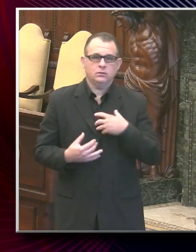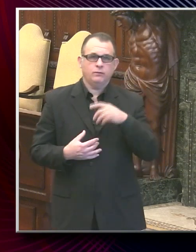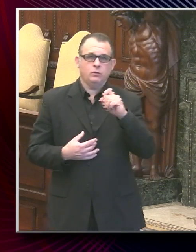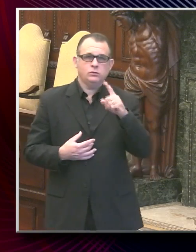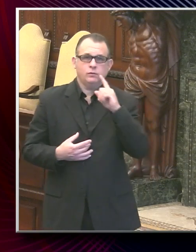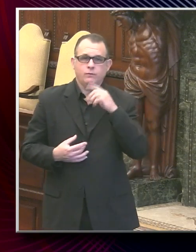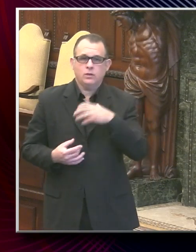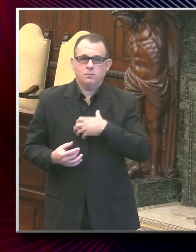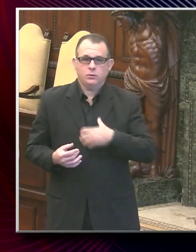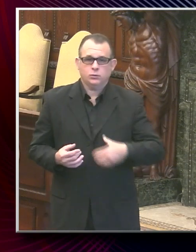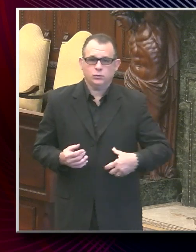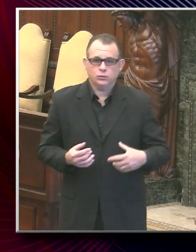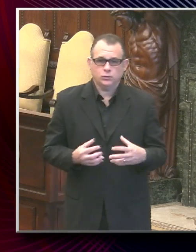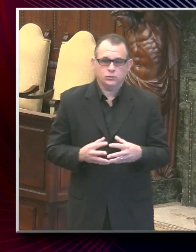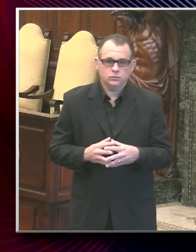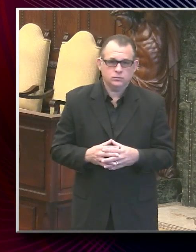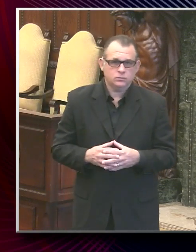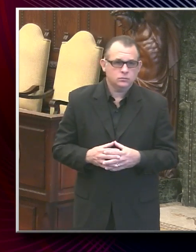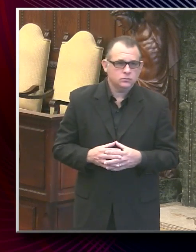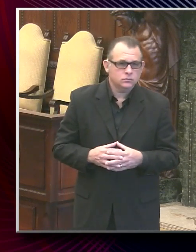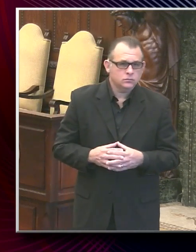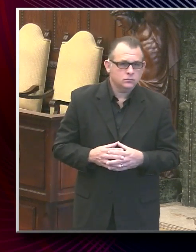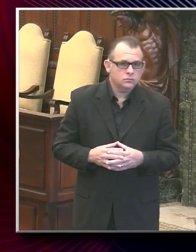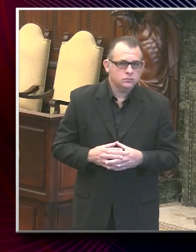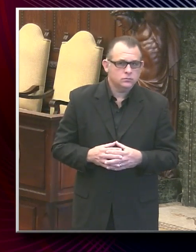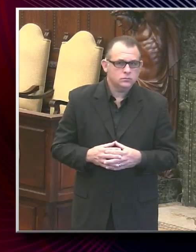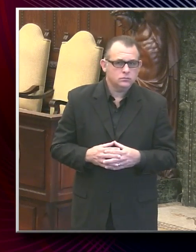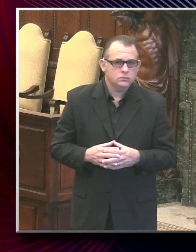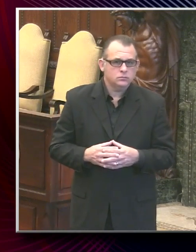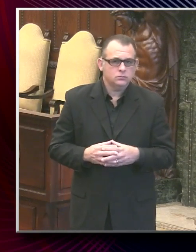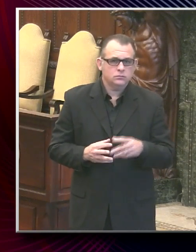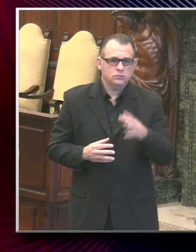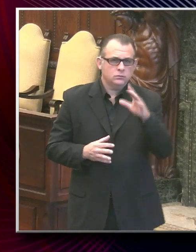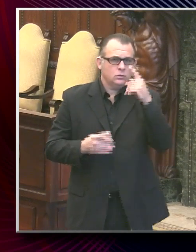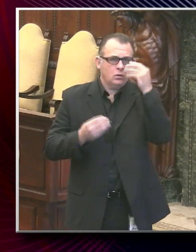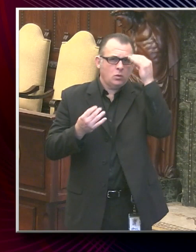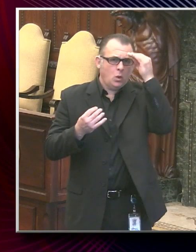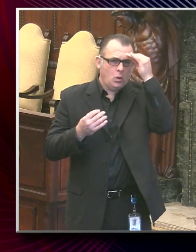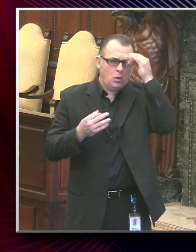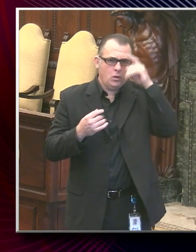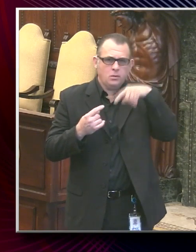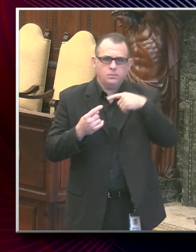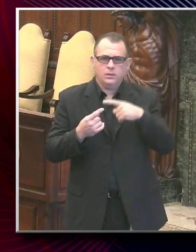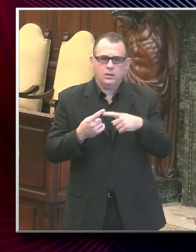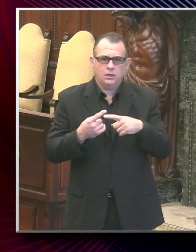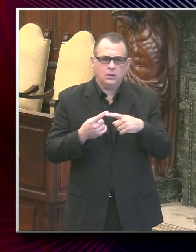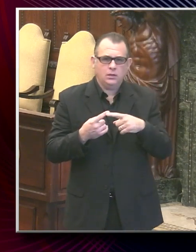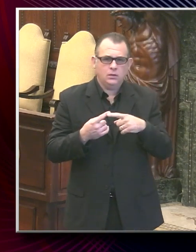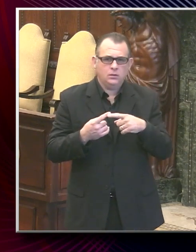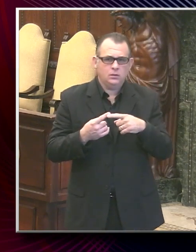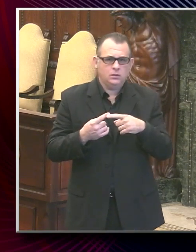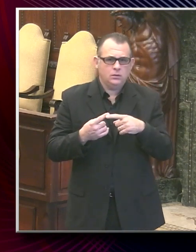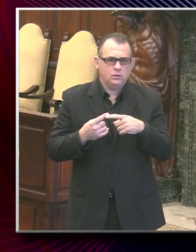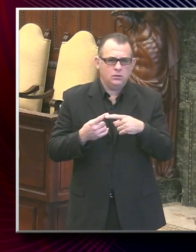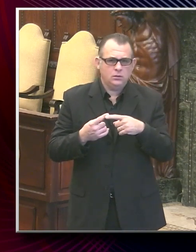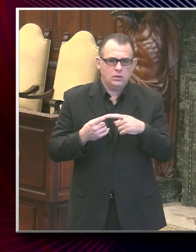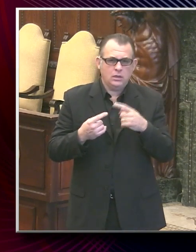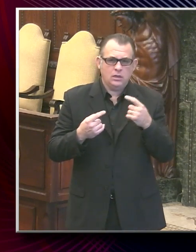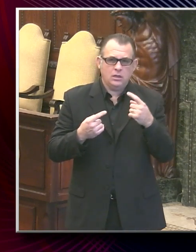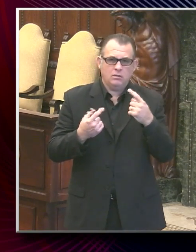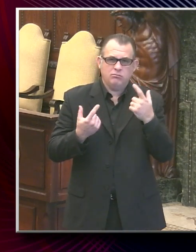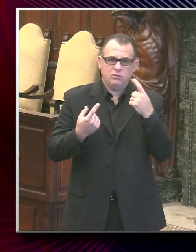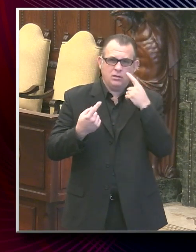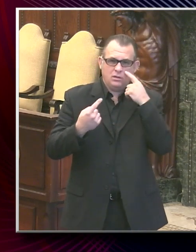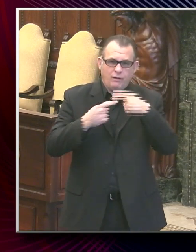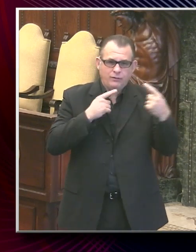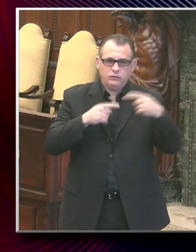Brian Abernathy's performance and the decision of resigning, which is coming now in the midst of controversy? The press is saying that maybe this is due